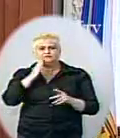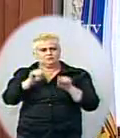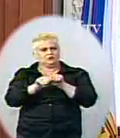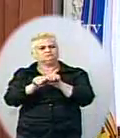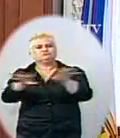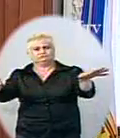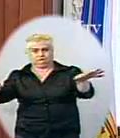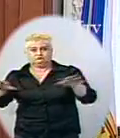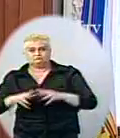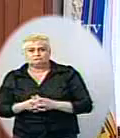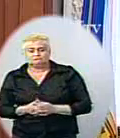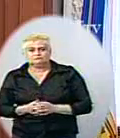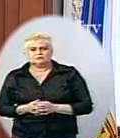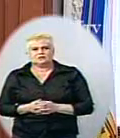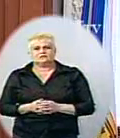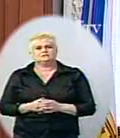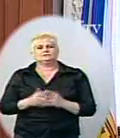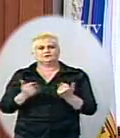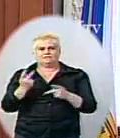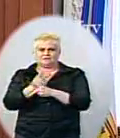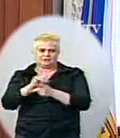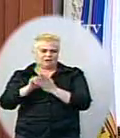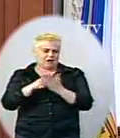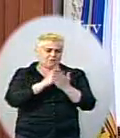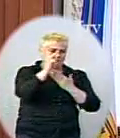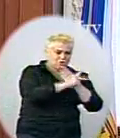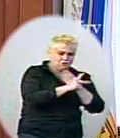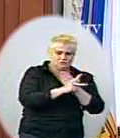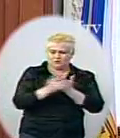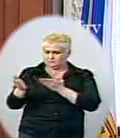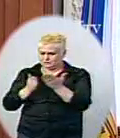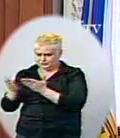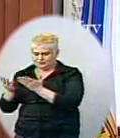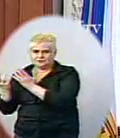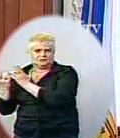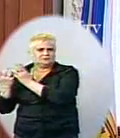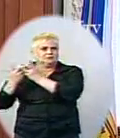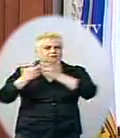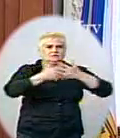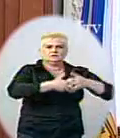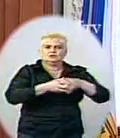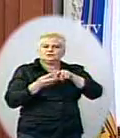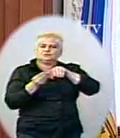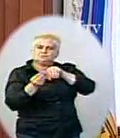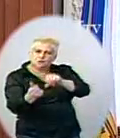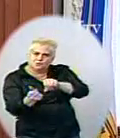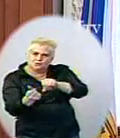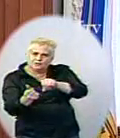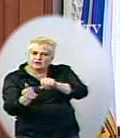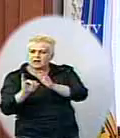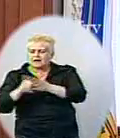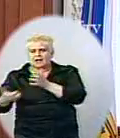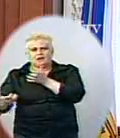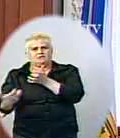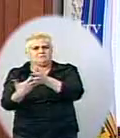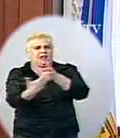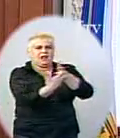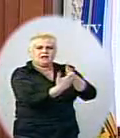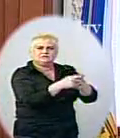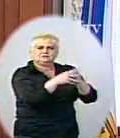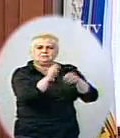will better align programs and services directly with the needs of businesses engaged in the global